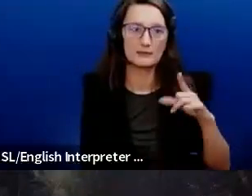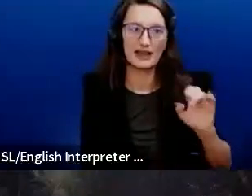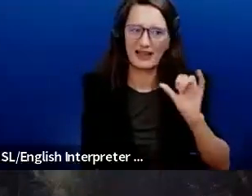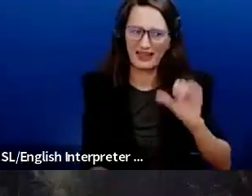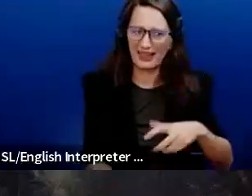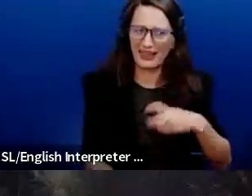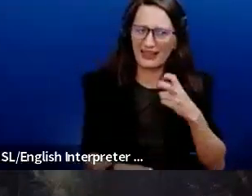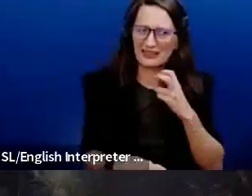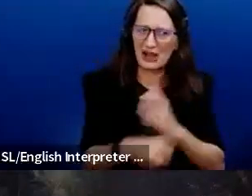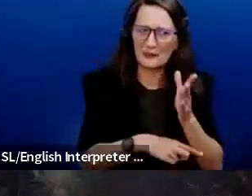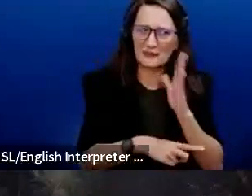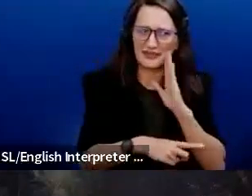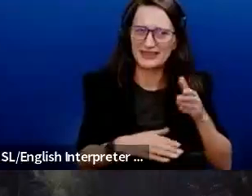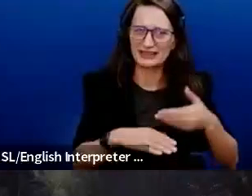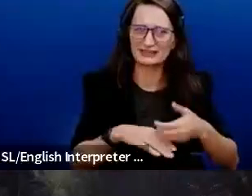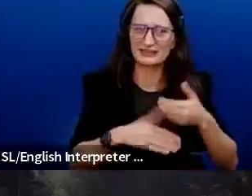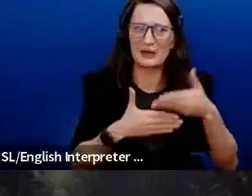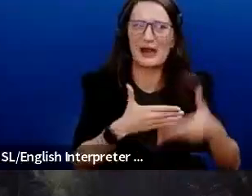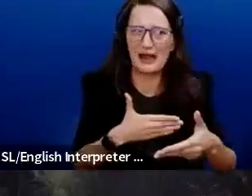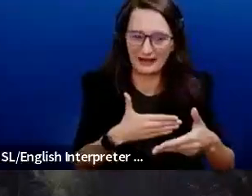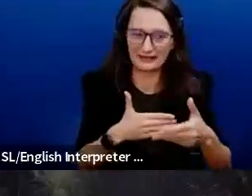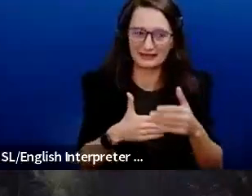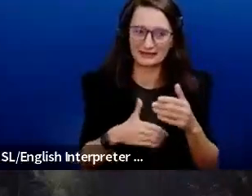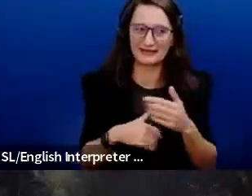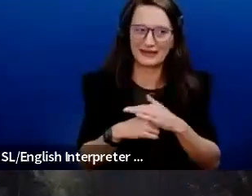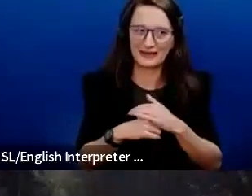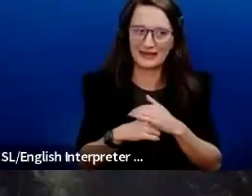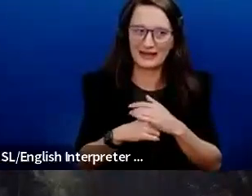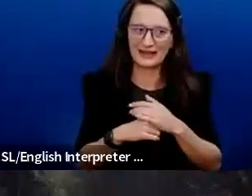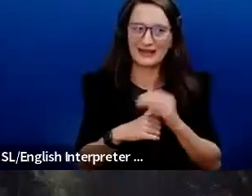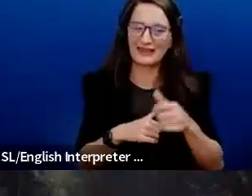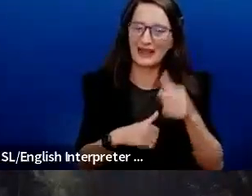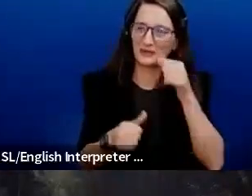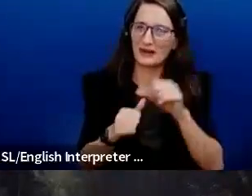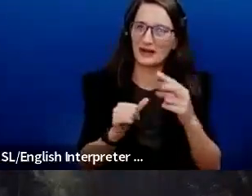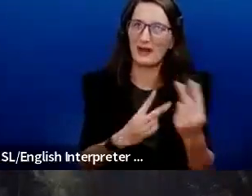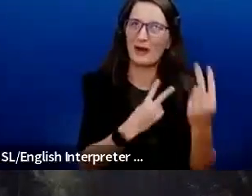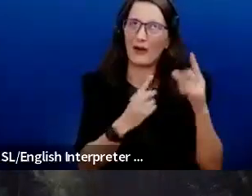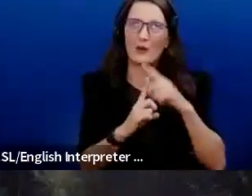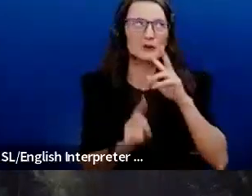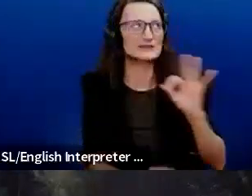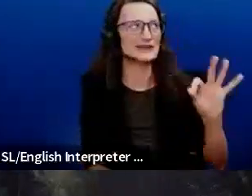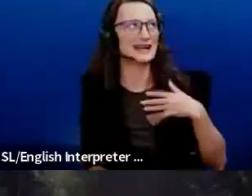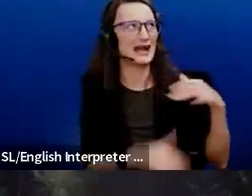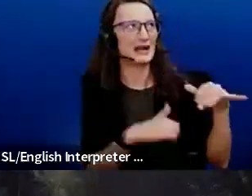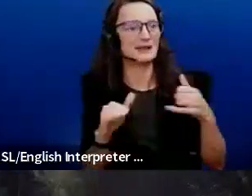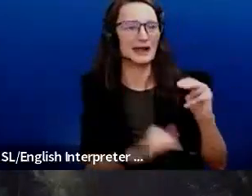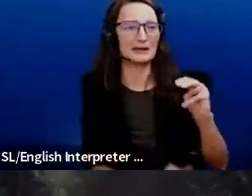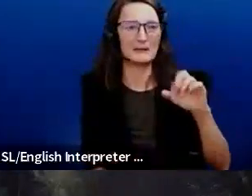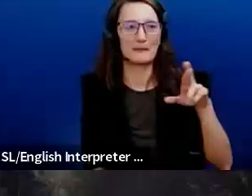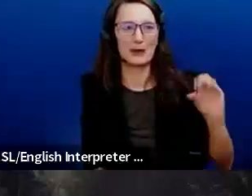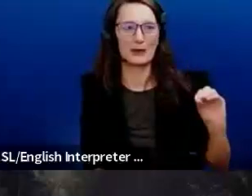I know, right? Very nostalgic, reminded me of being 9 years old playing Mario 3. So thank you for sharing that. And